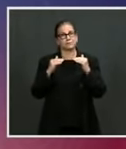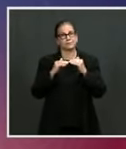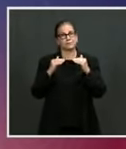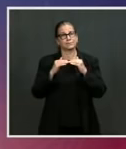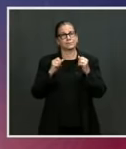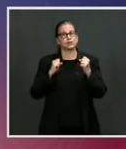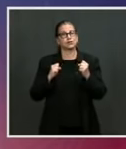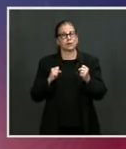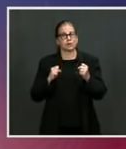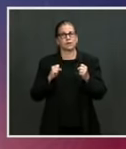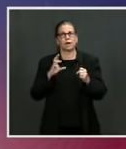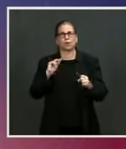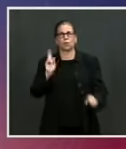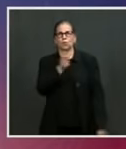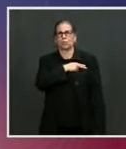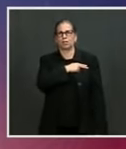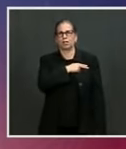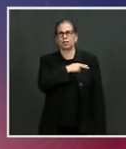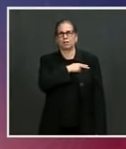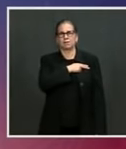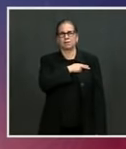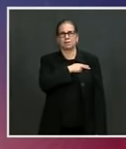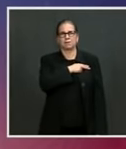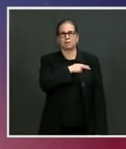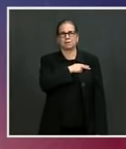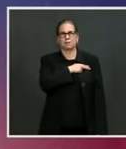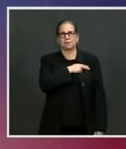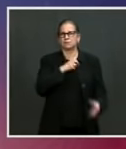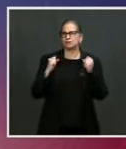whole. To this battle,